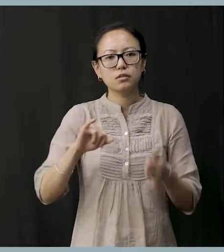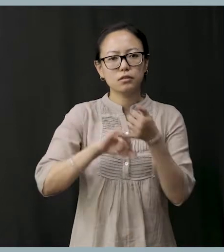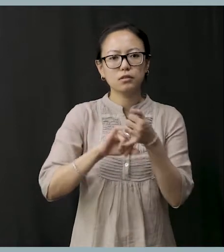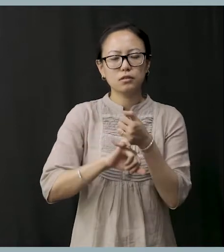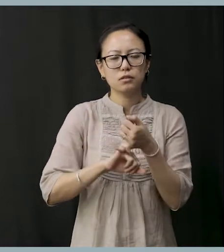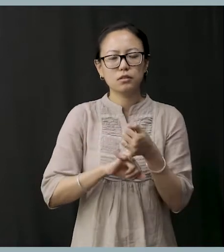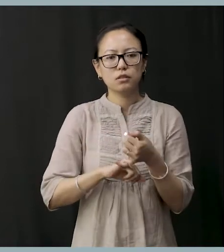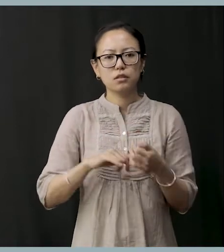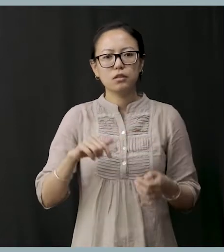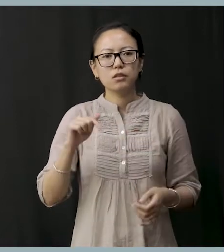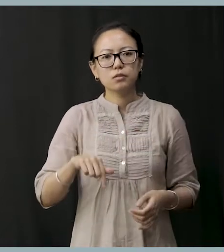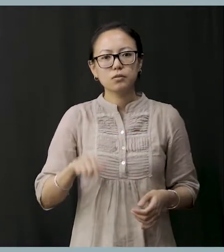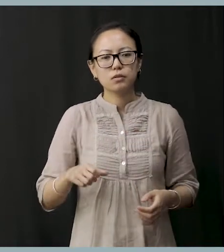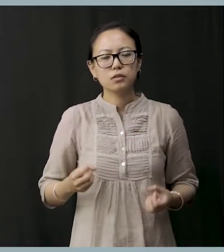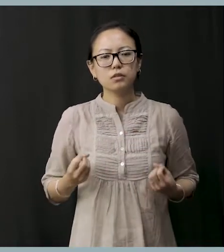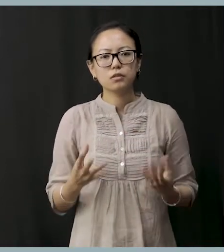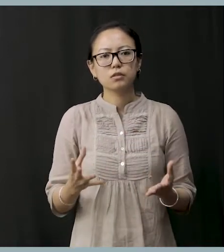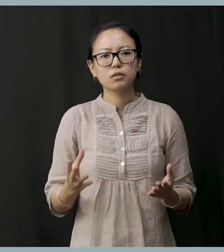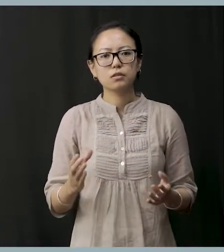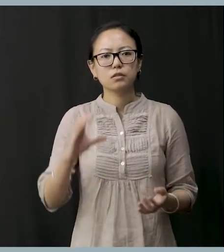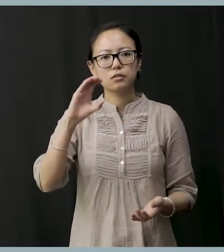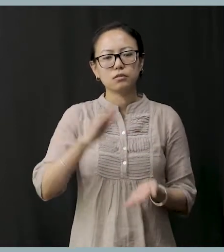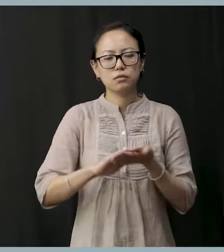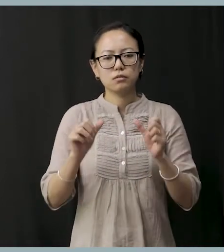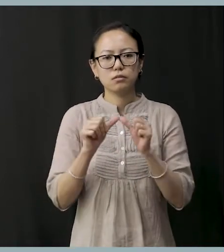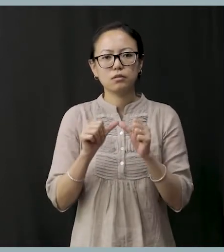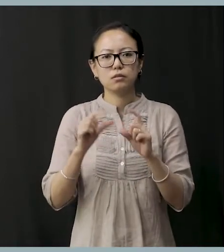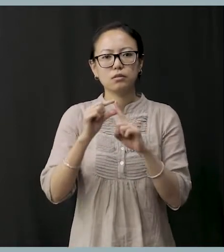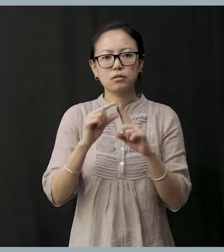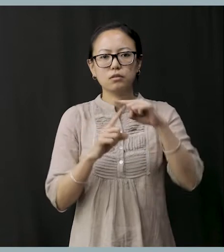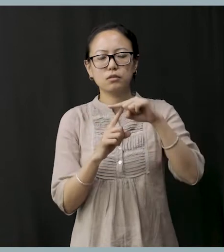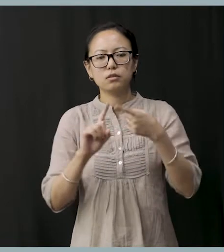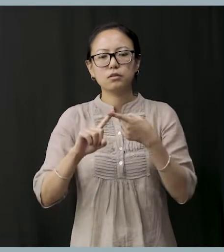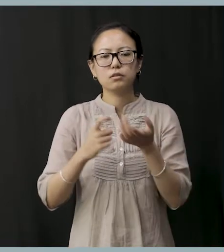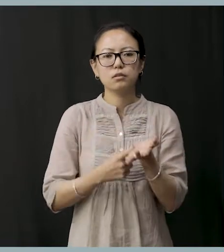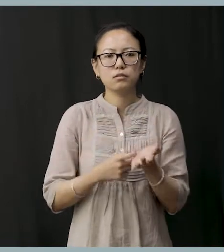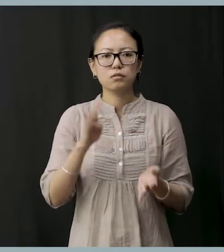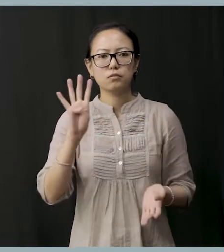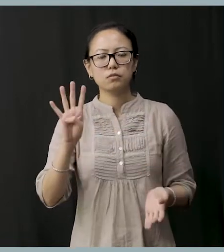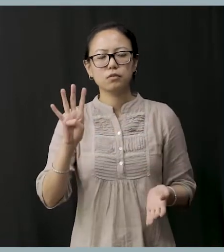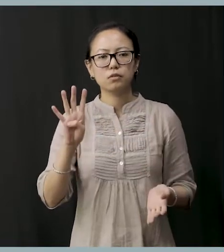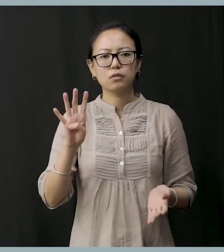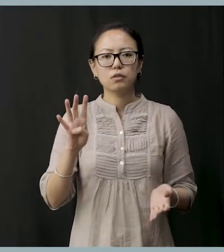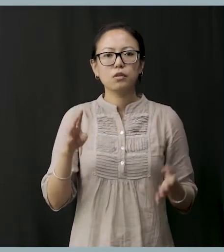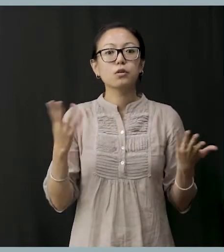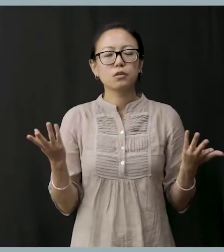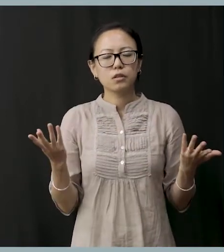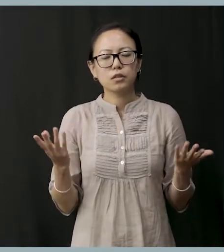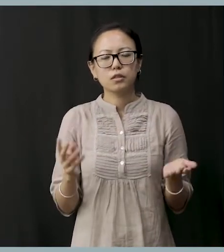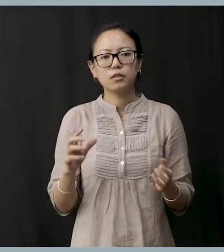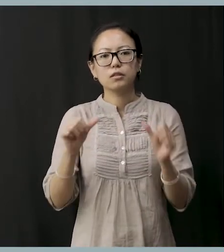are going to start with chapter 4, that is Aling's diary. And this lesson is in page